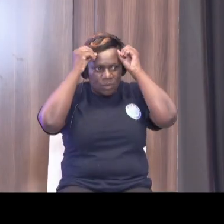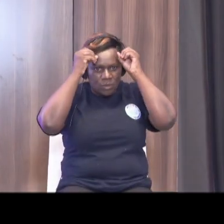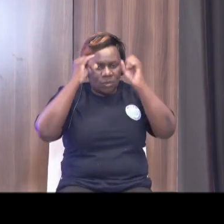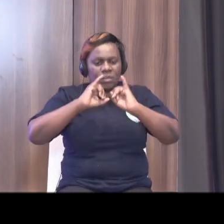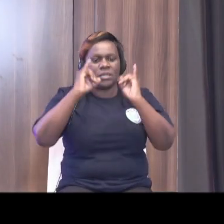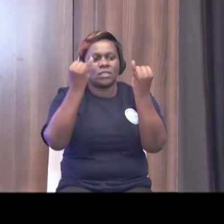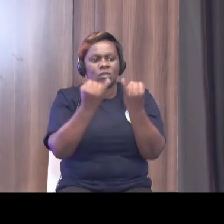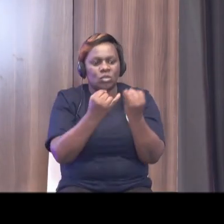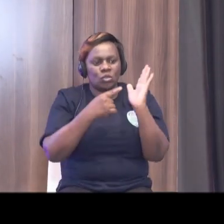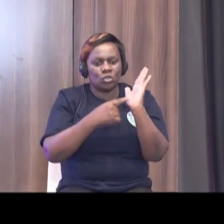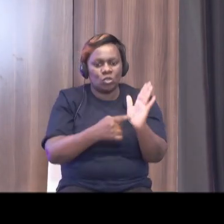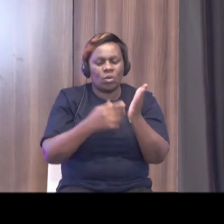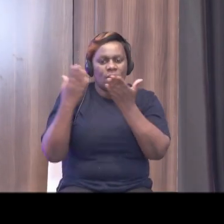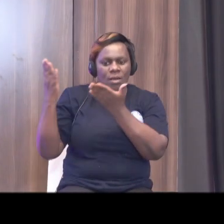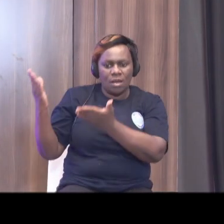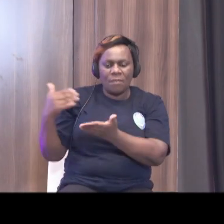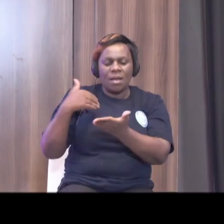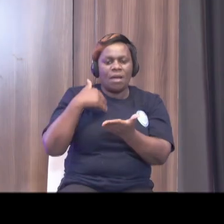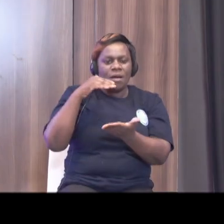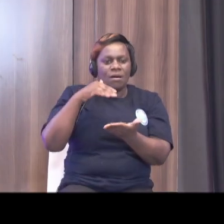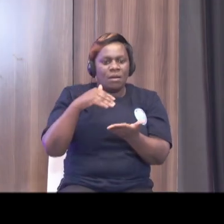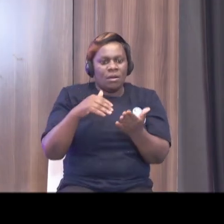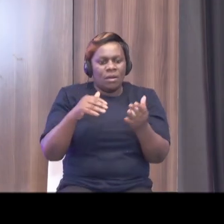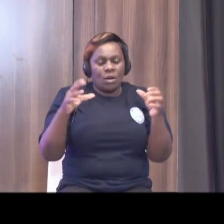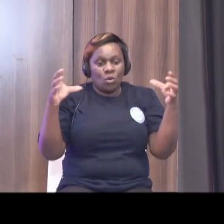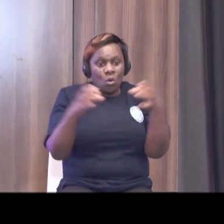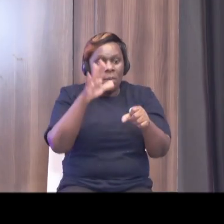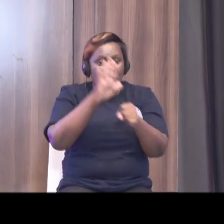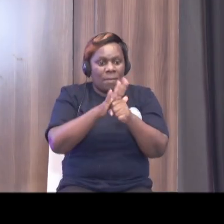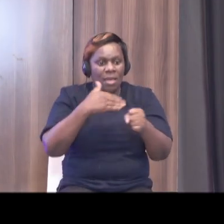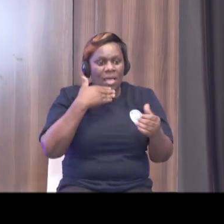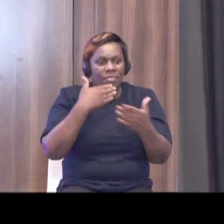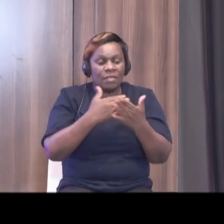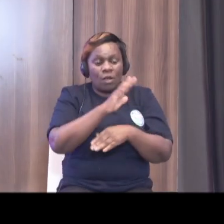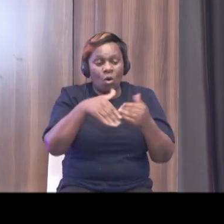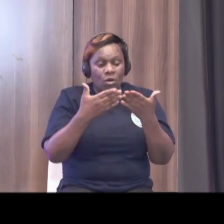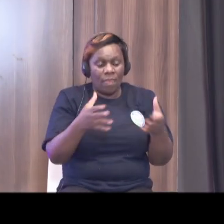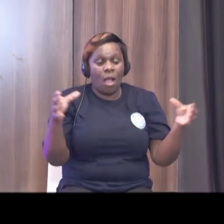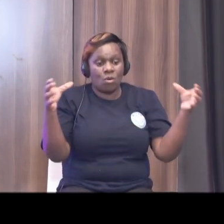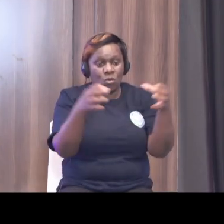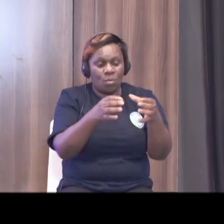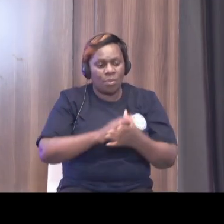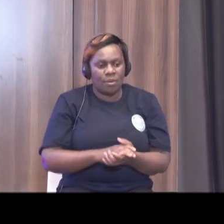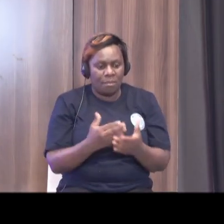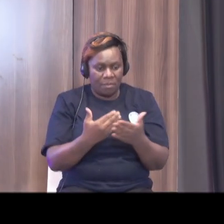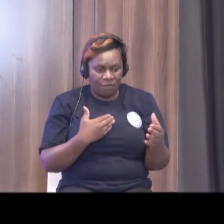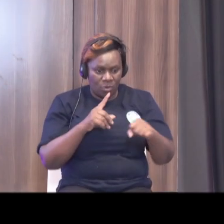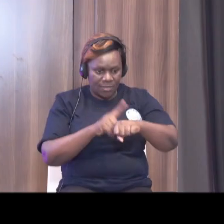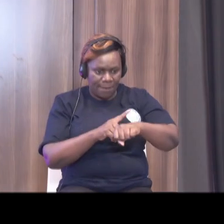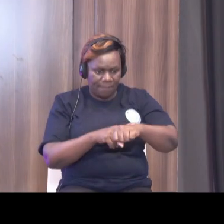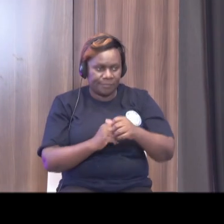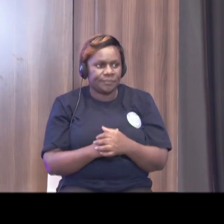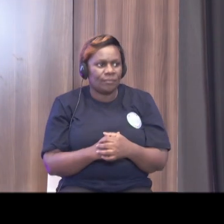institutions shown here. There was really an army behind the study, and I want to thank all of them up front.